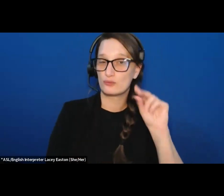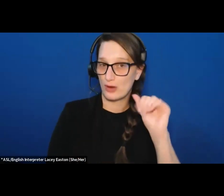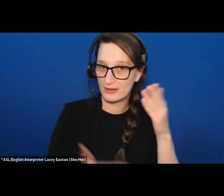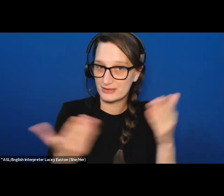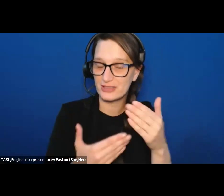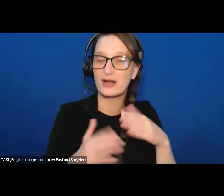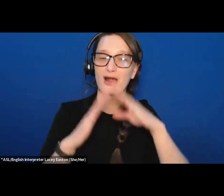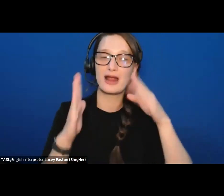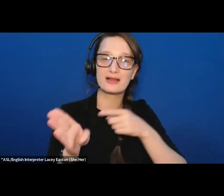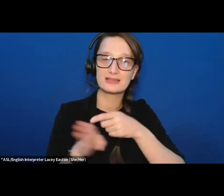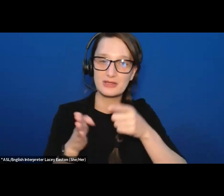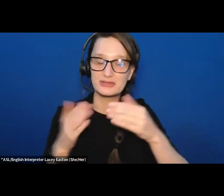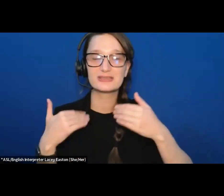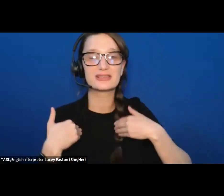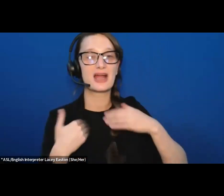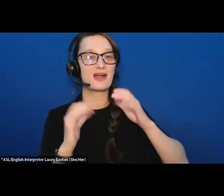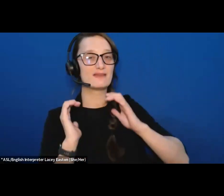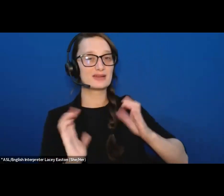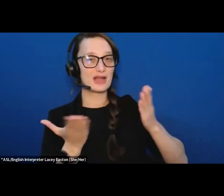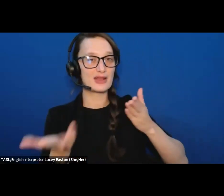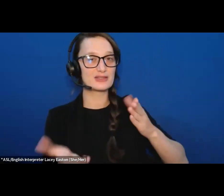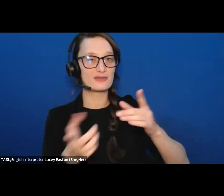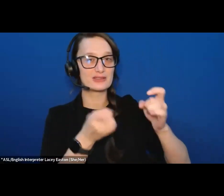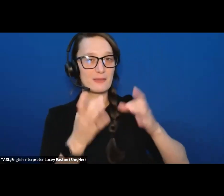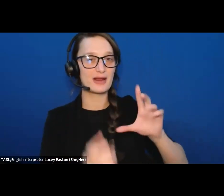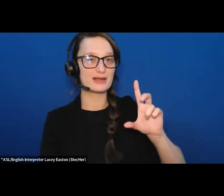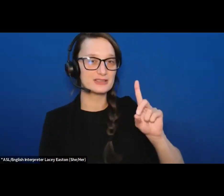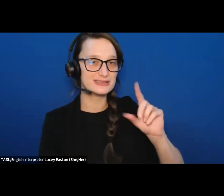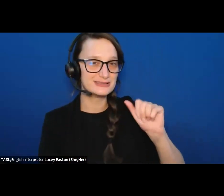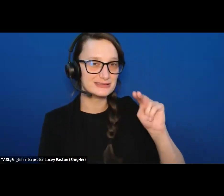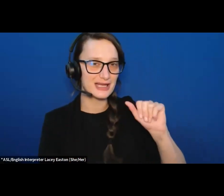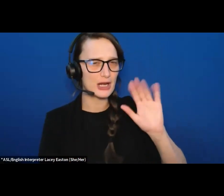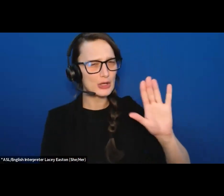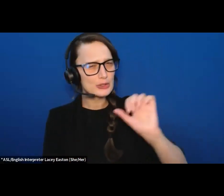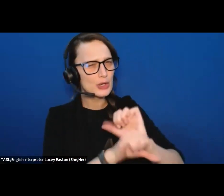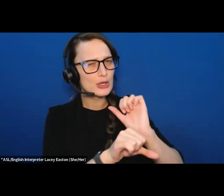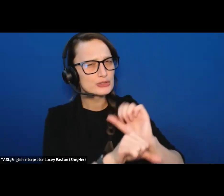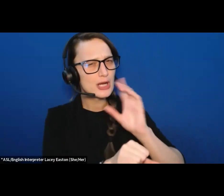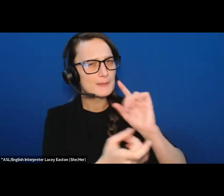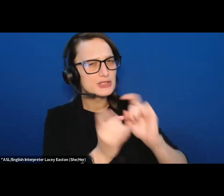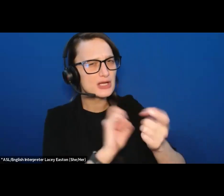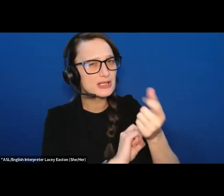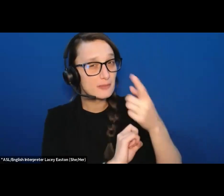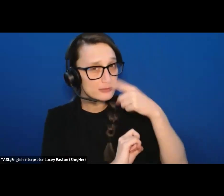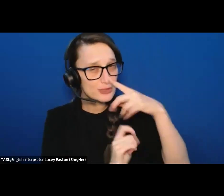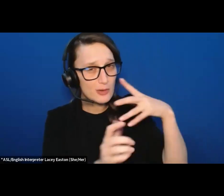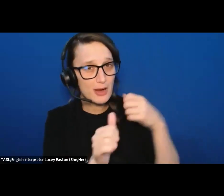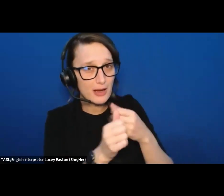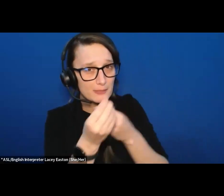got client services manager Dana on. Hey, Dana, your job's changing a little bit. Are you cool updating folks with kind of what's going on with